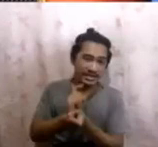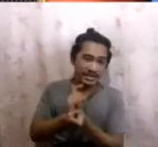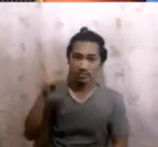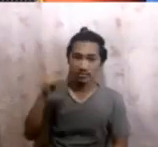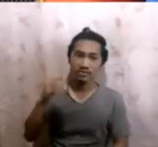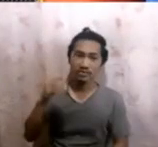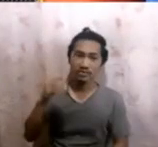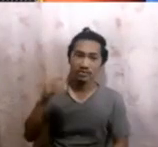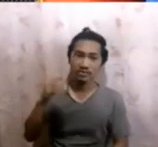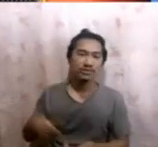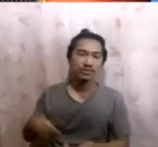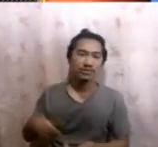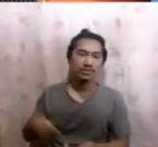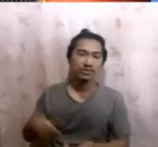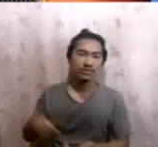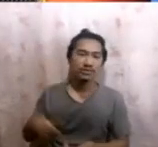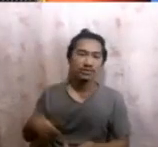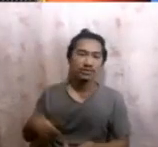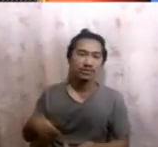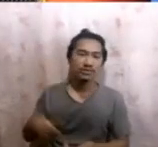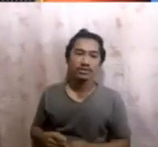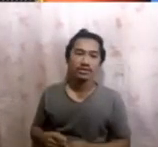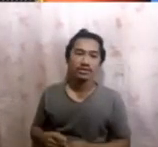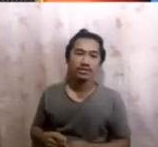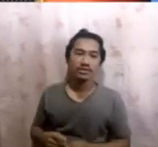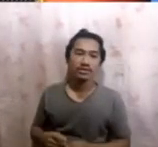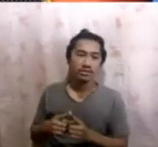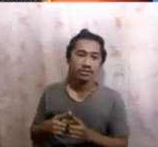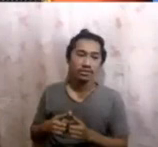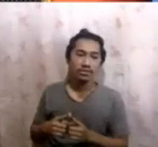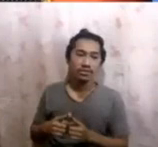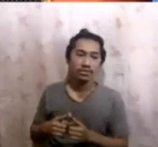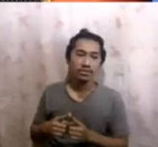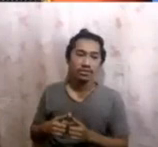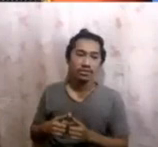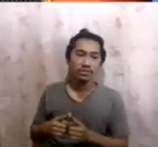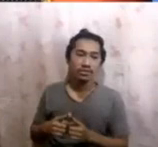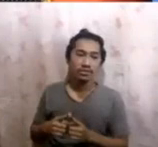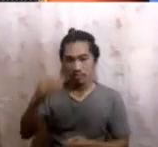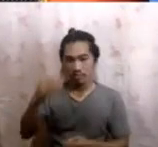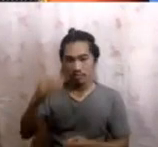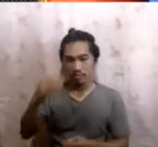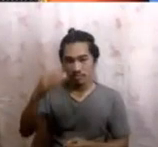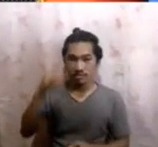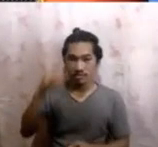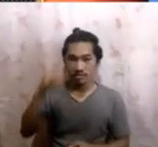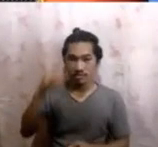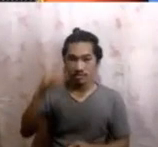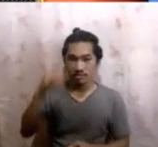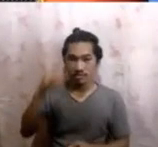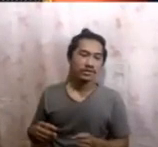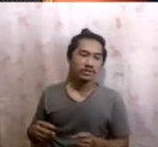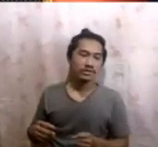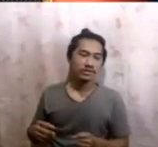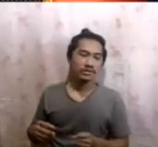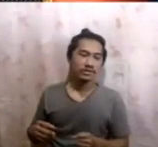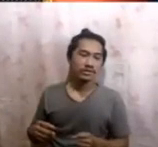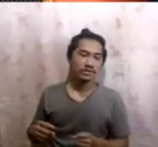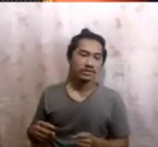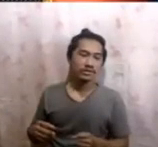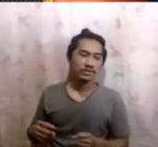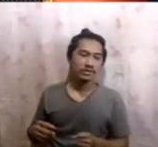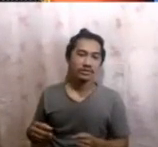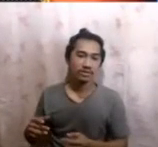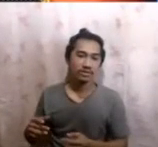work, earning your keep by the sweat of your brow and contributing to